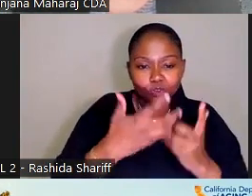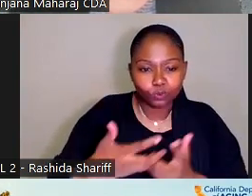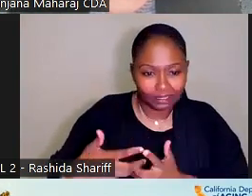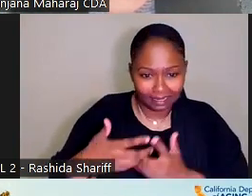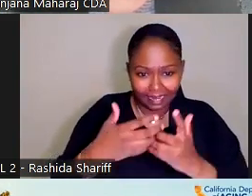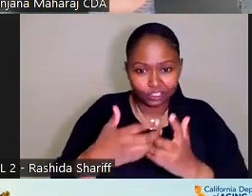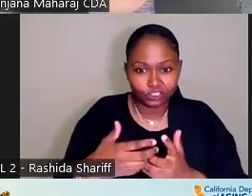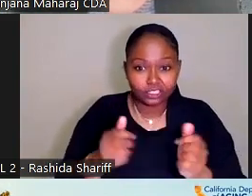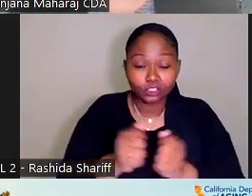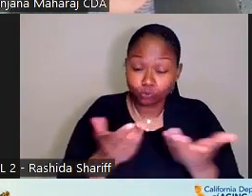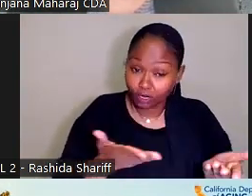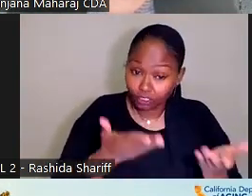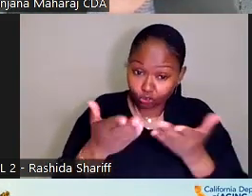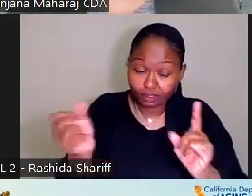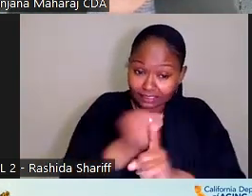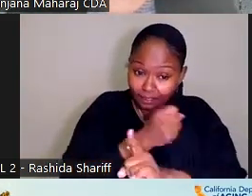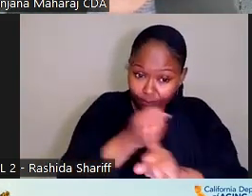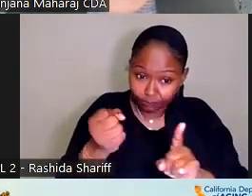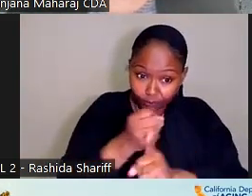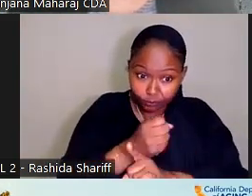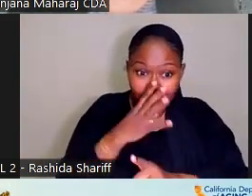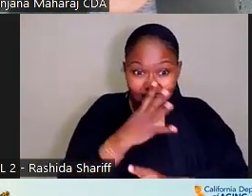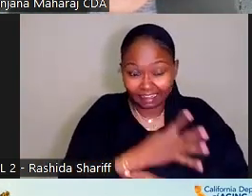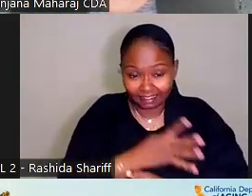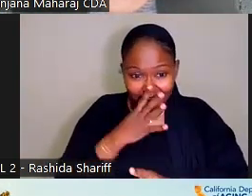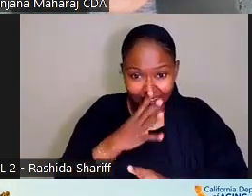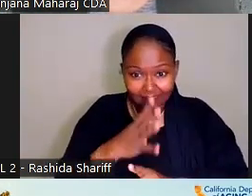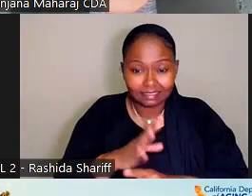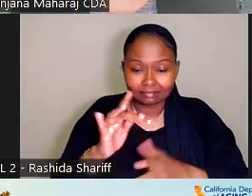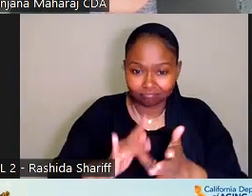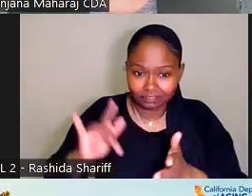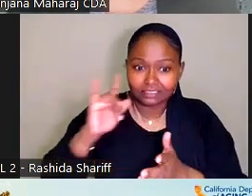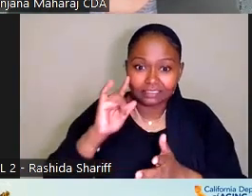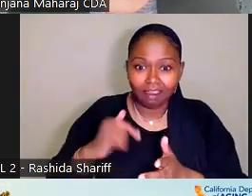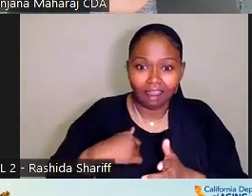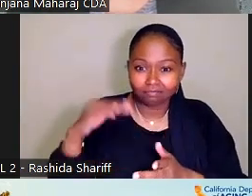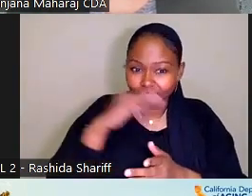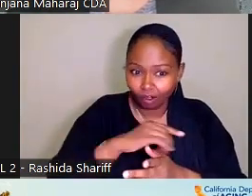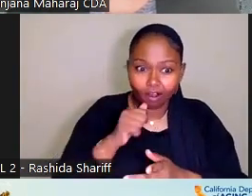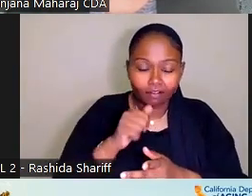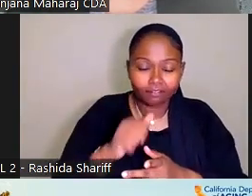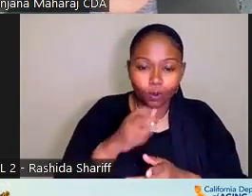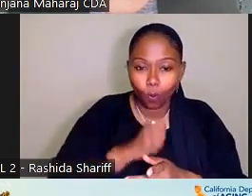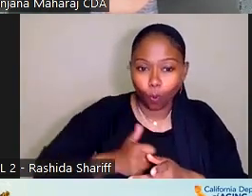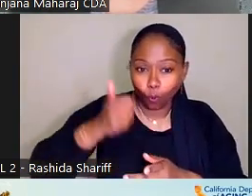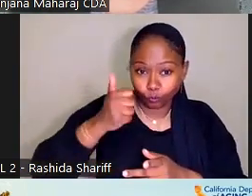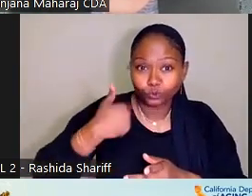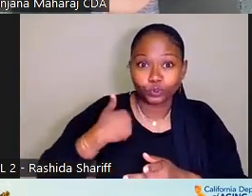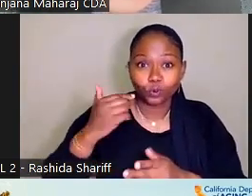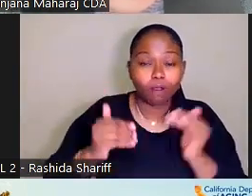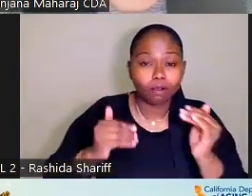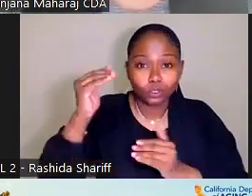and address the abuse, neglect, exploitation, and fraud perpetrated against older adults and adults with